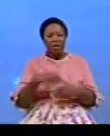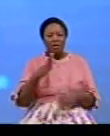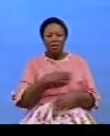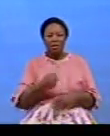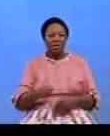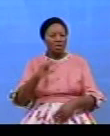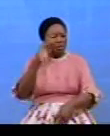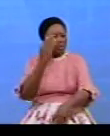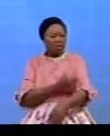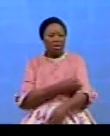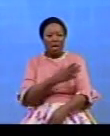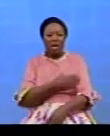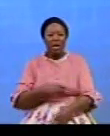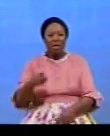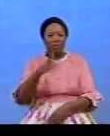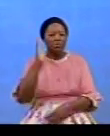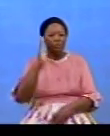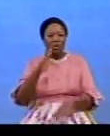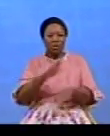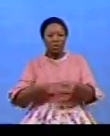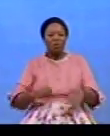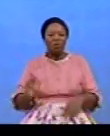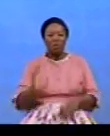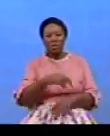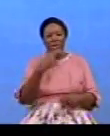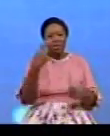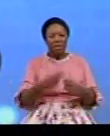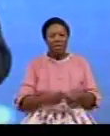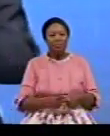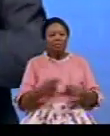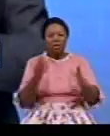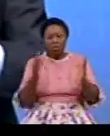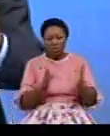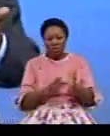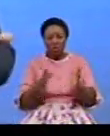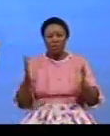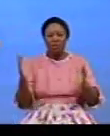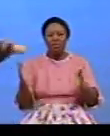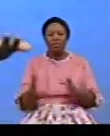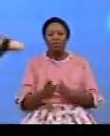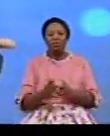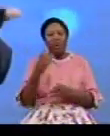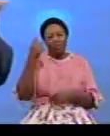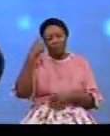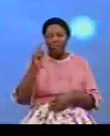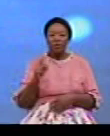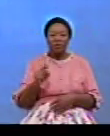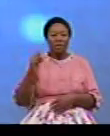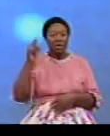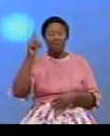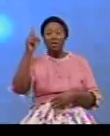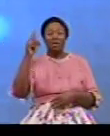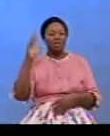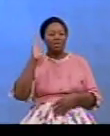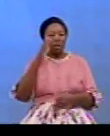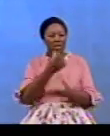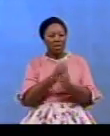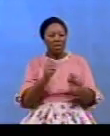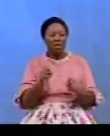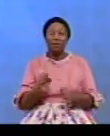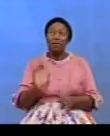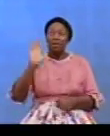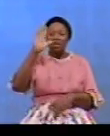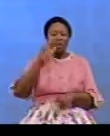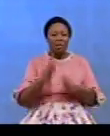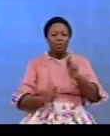sinner has no joy. Permanent joy. But when you come to Christ, when you come to the